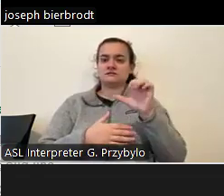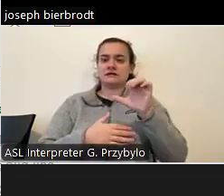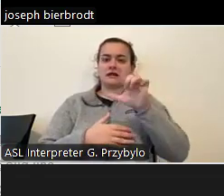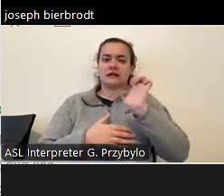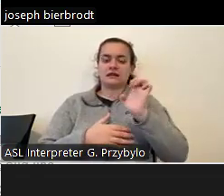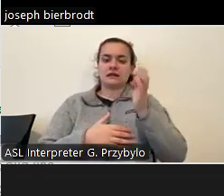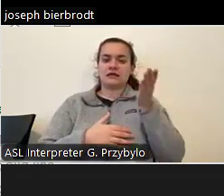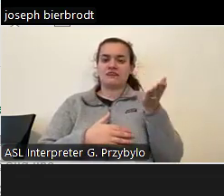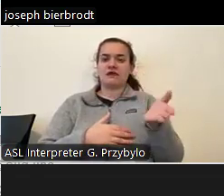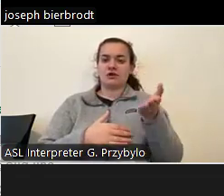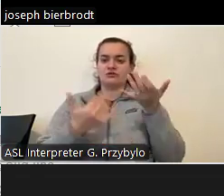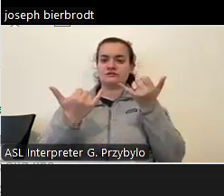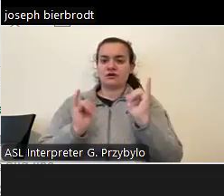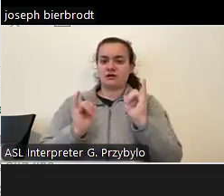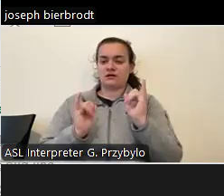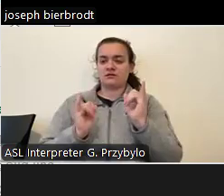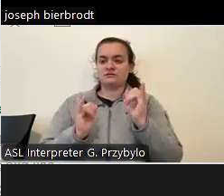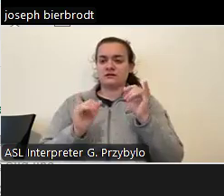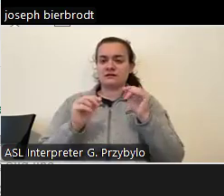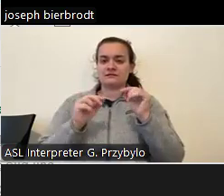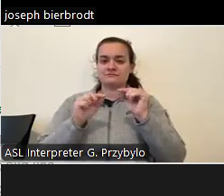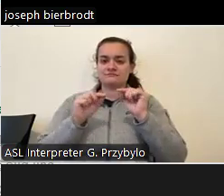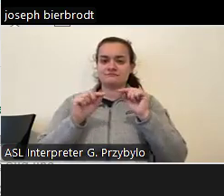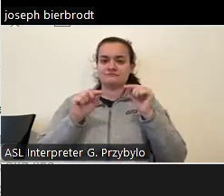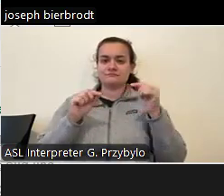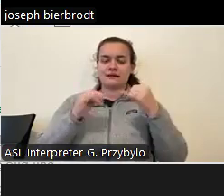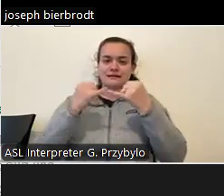still linear.